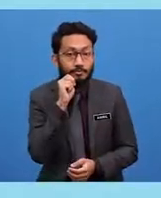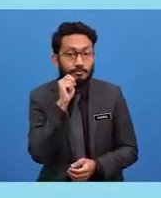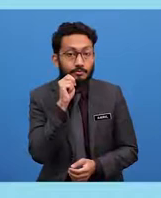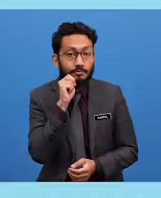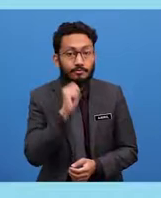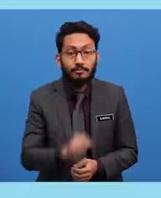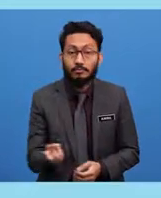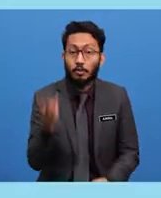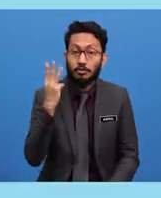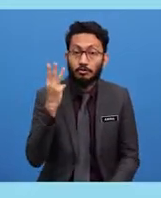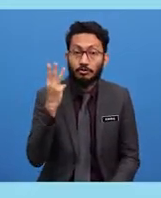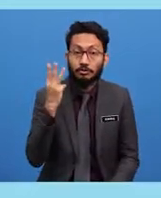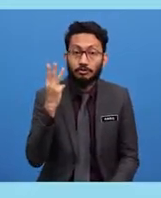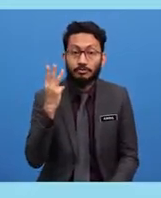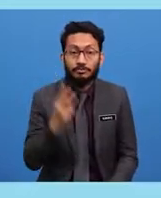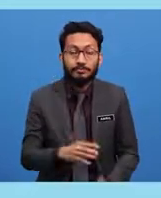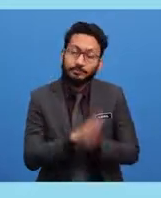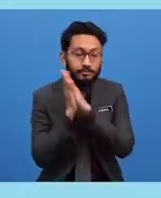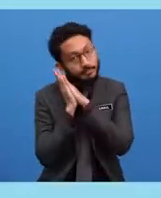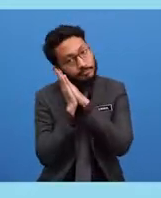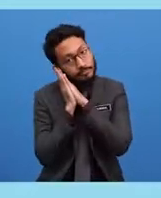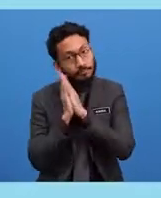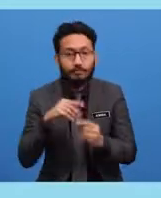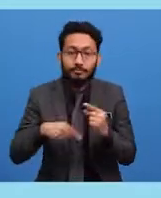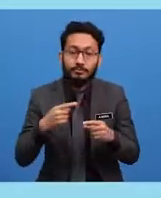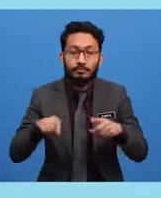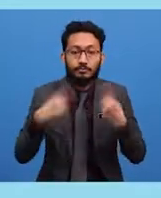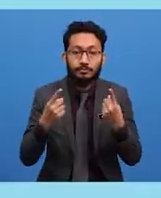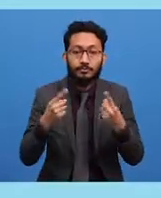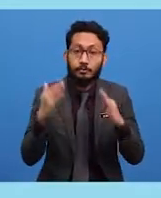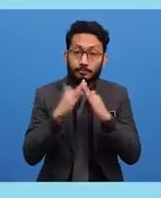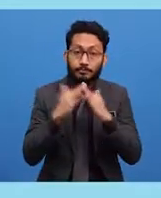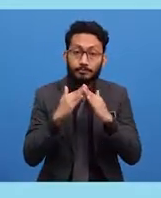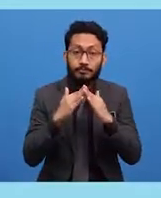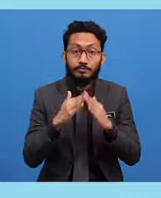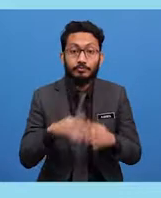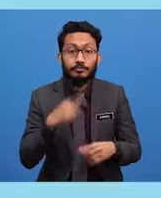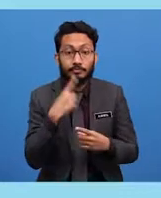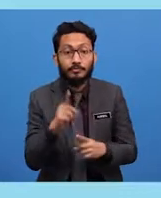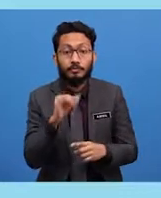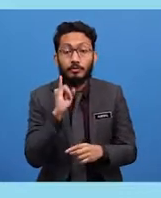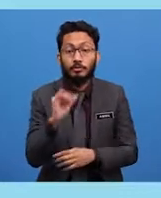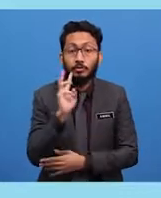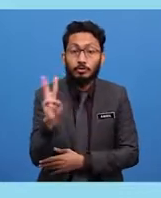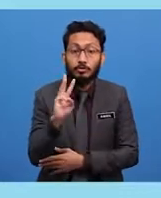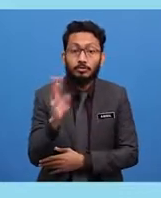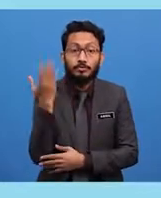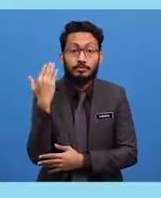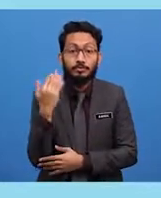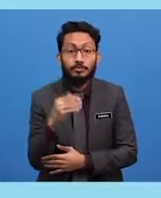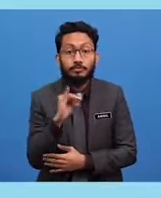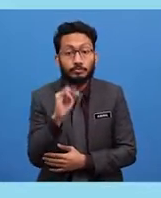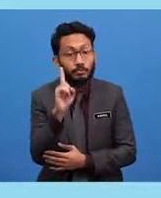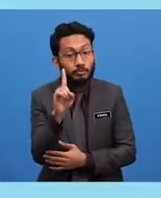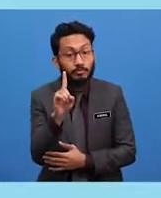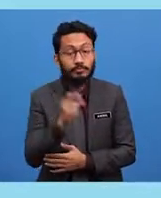was asleep when I got home. The answer is was, because there is singular subject,